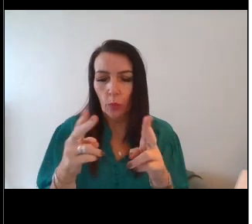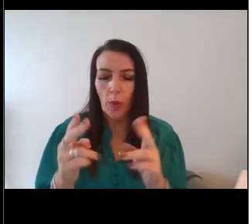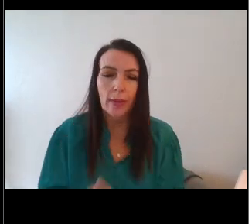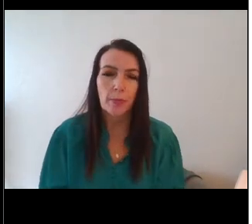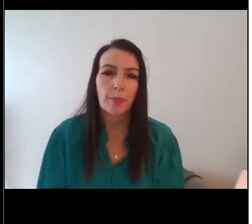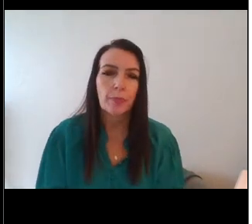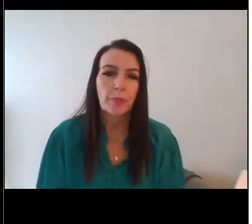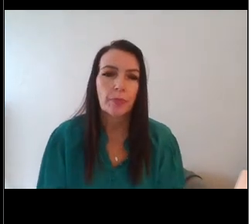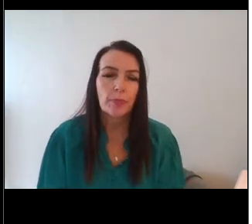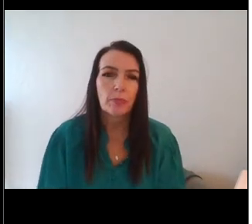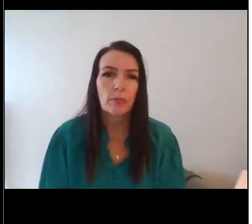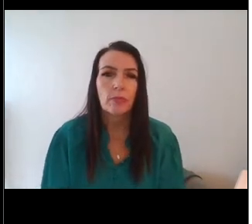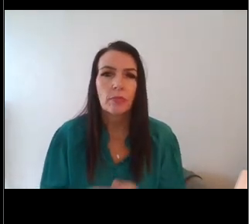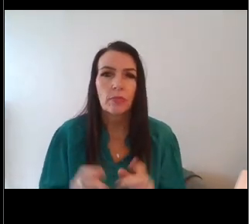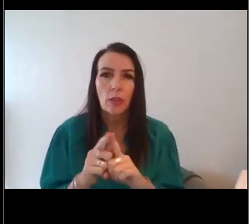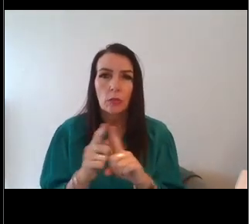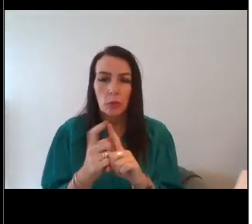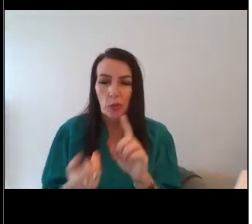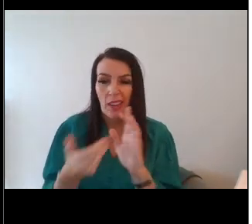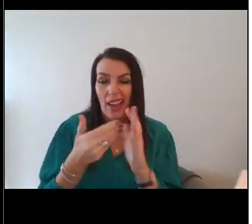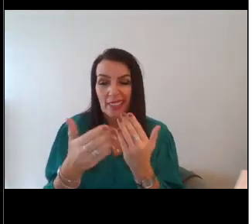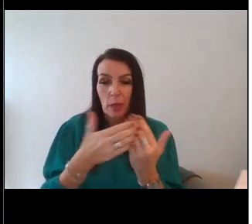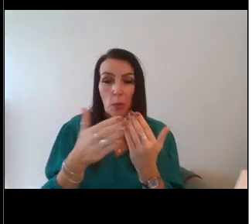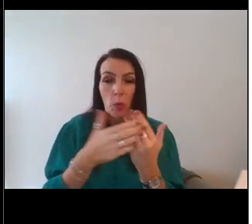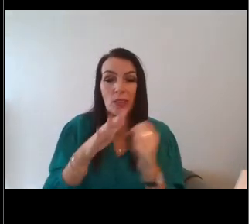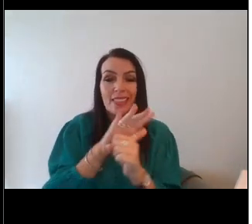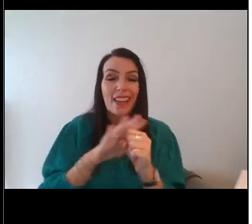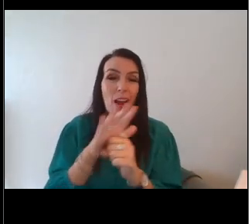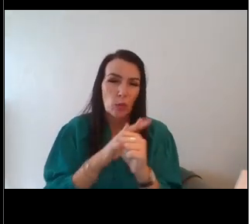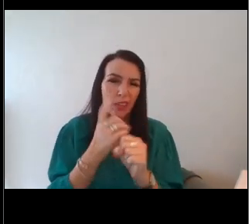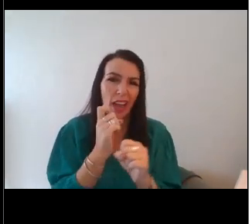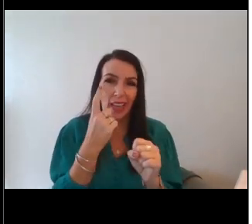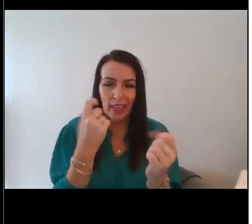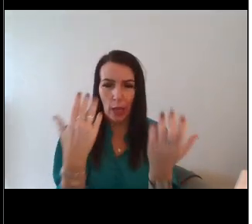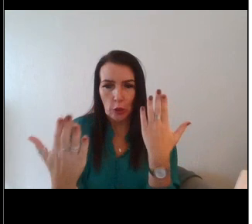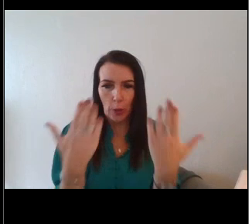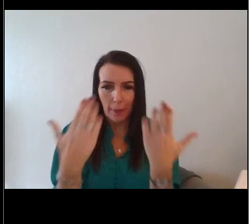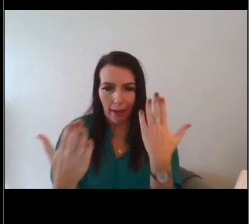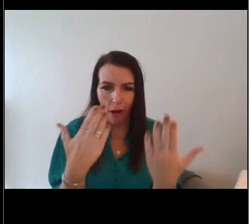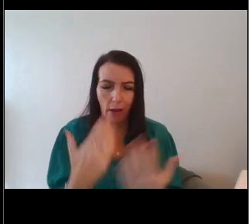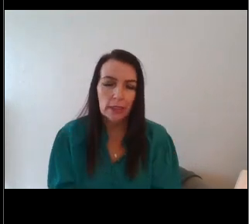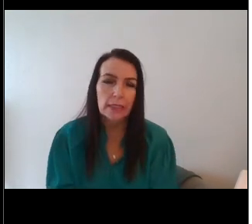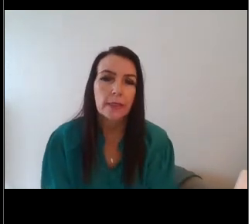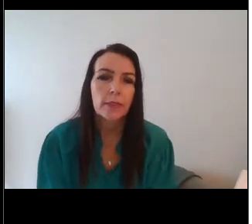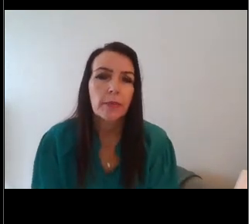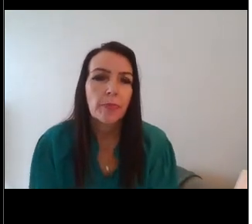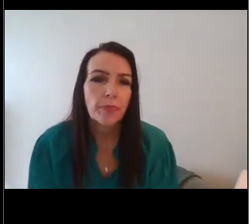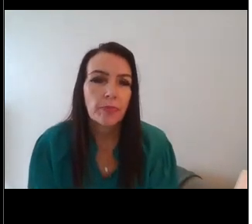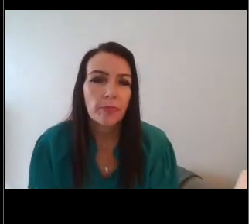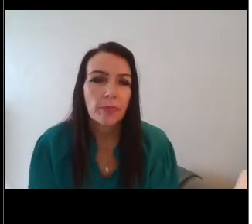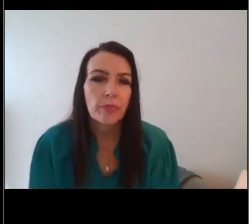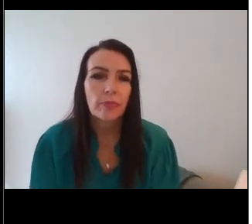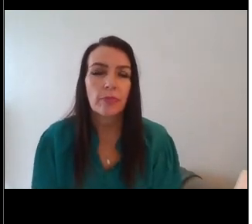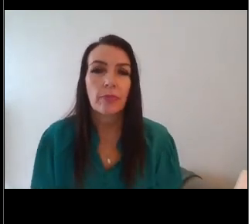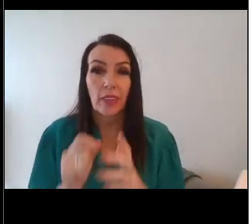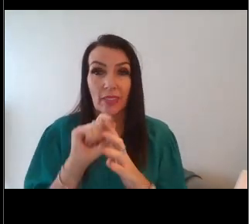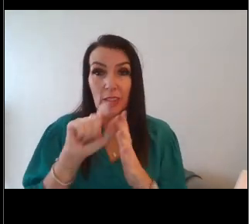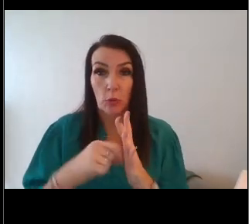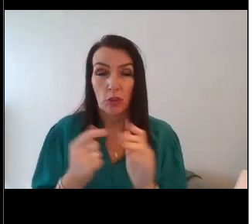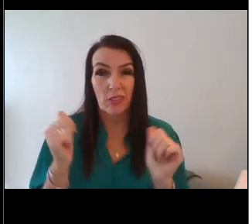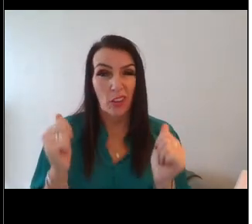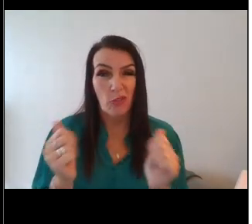there's always room to add more scenarios and again compare the outputs of them. And I think this project is really a great